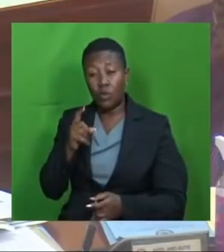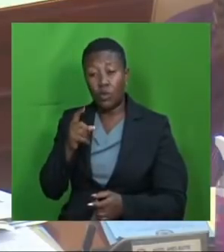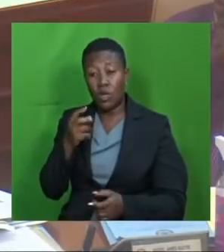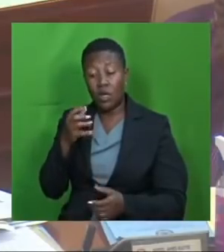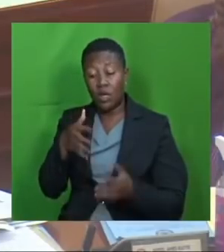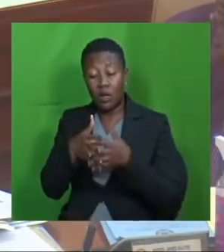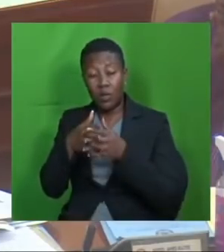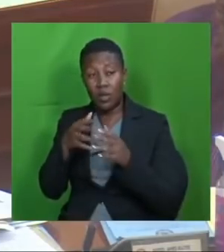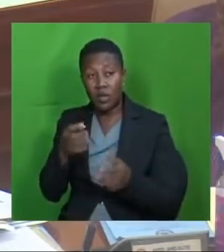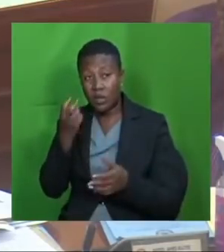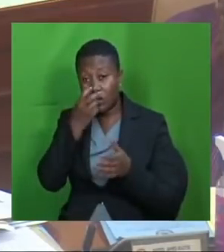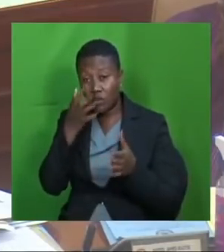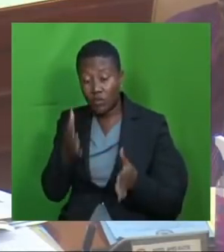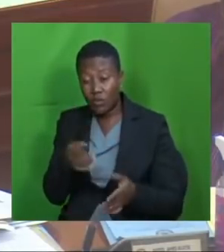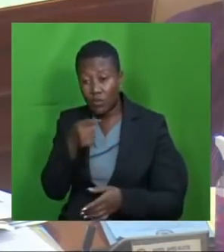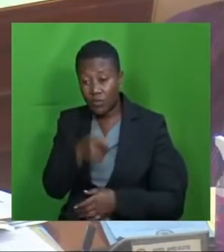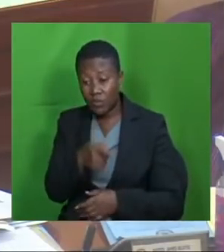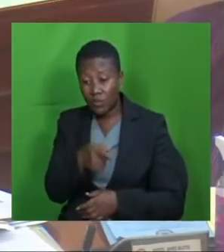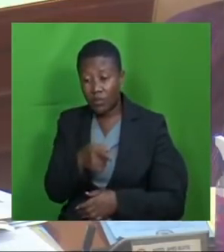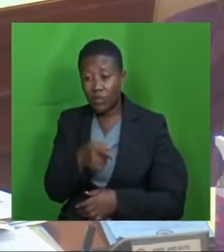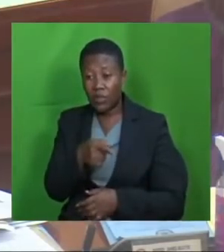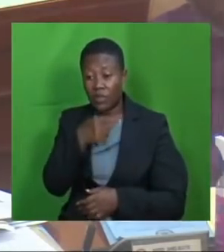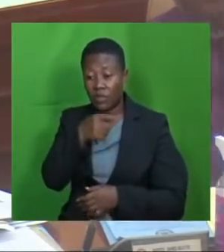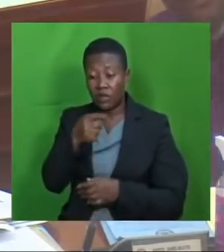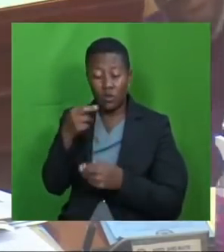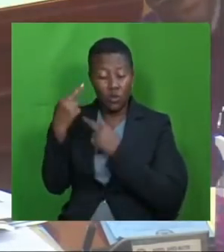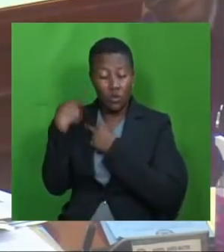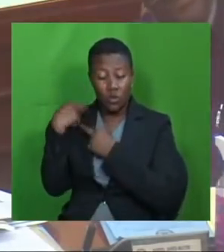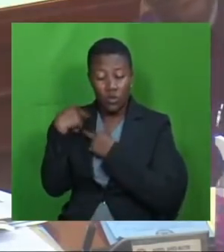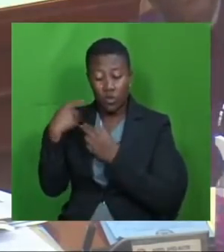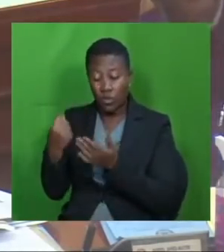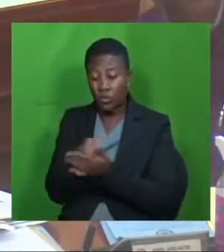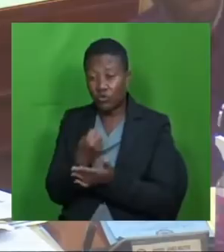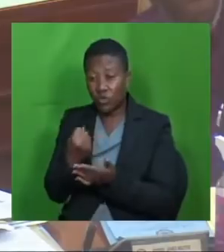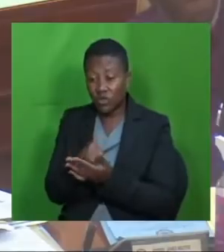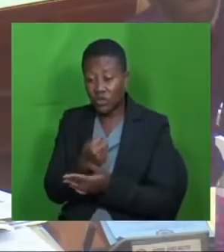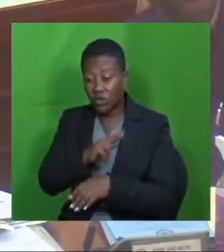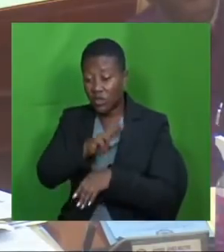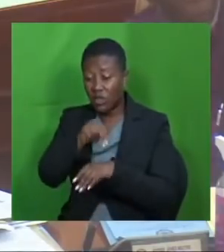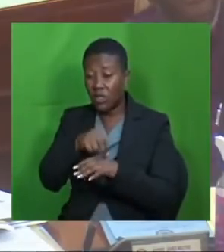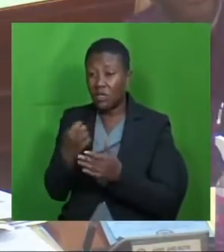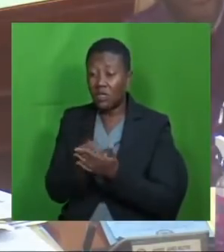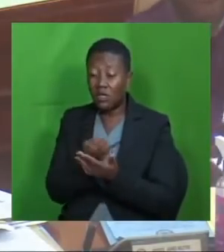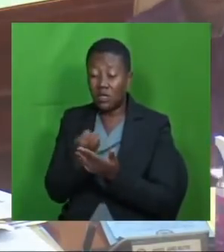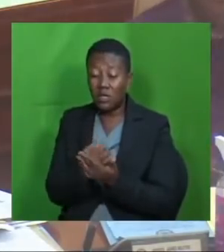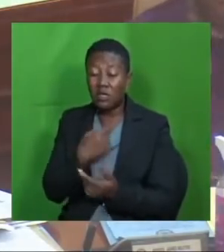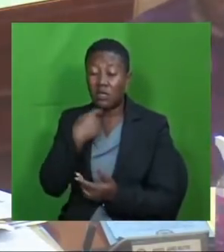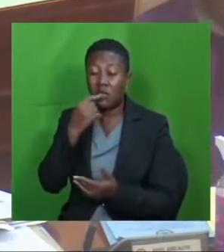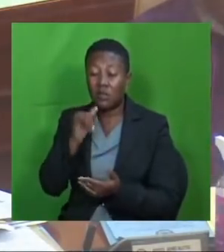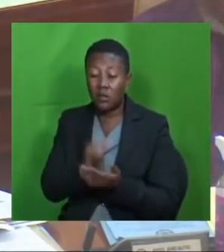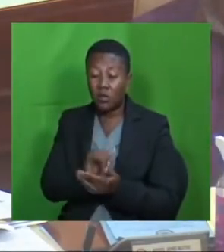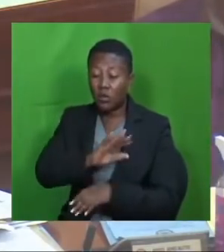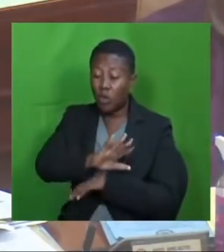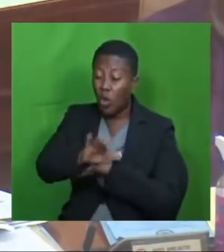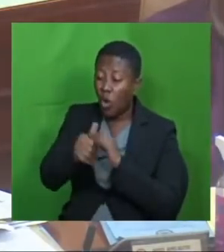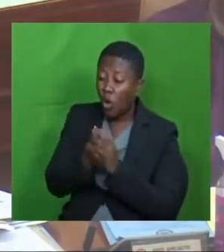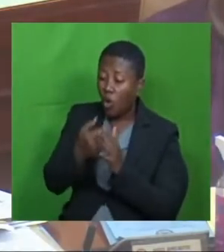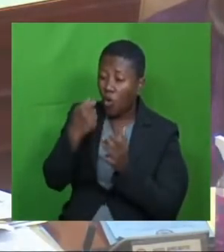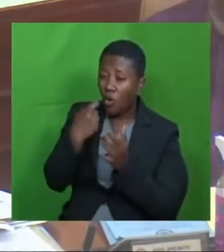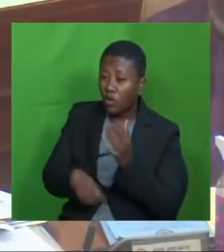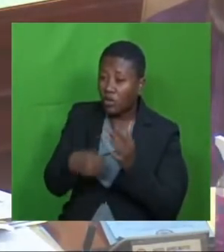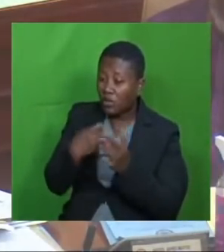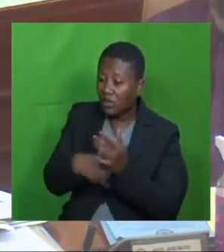was the United States Secretary of the Treasury and Director of the National Economy, once said that all taxes discourages